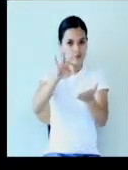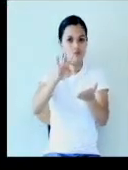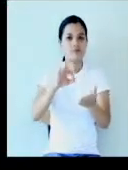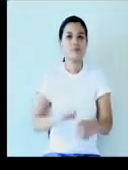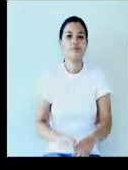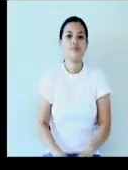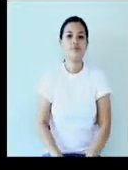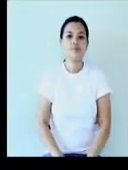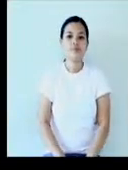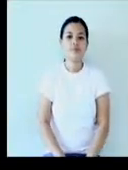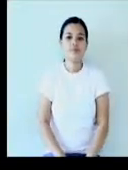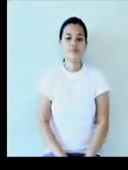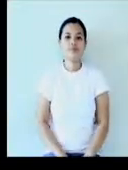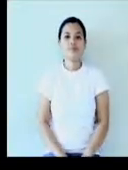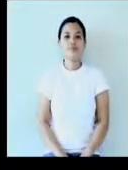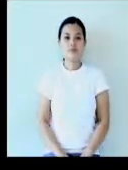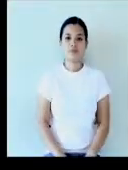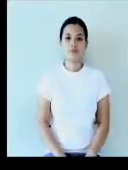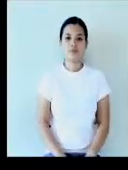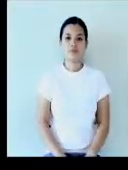vote tabulation.